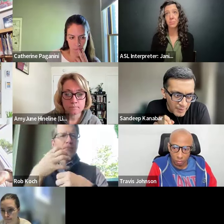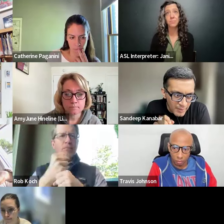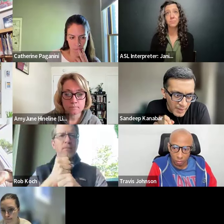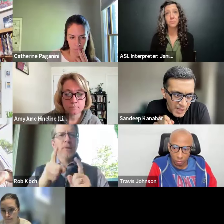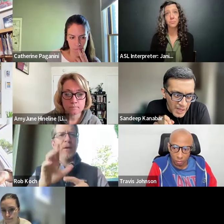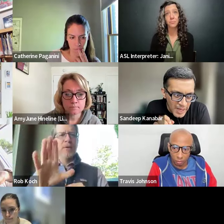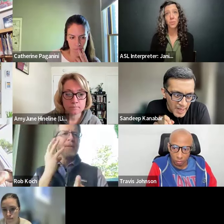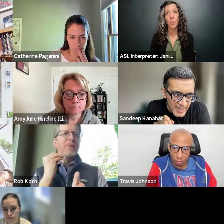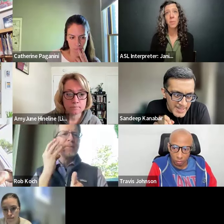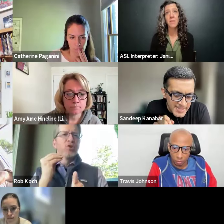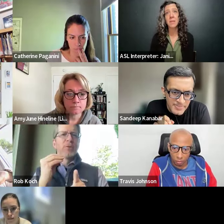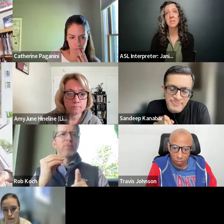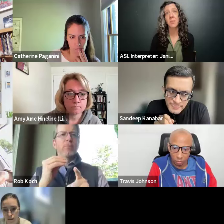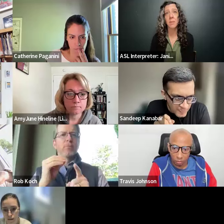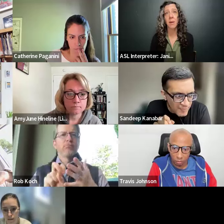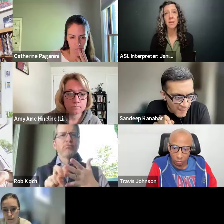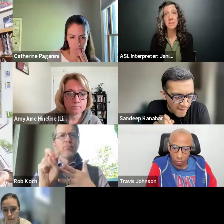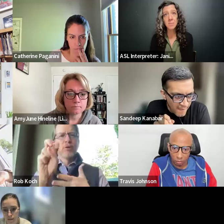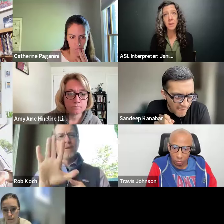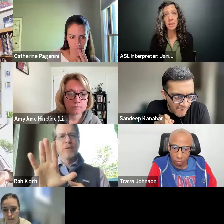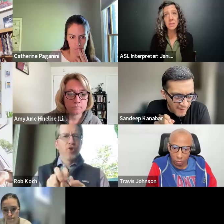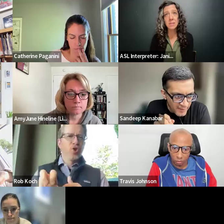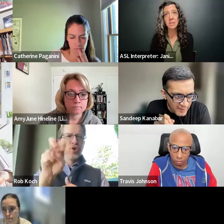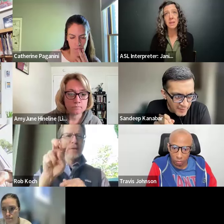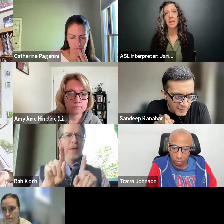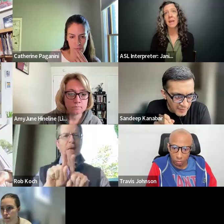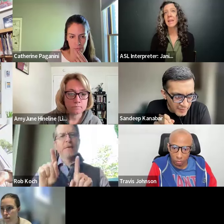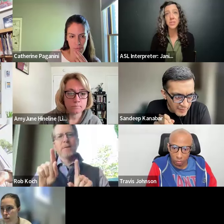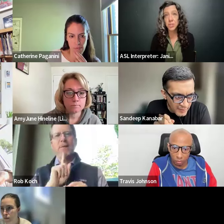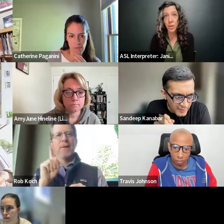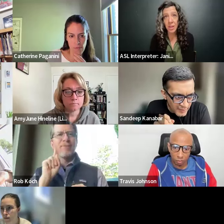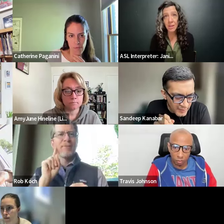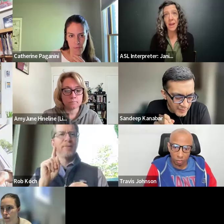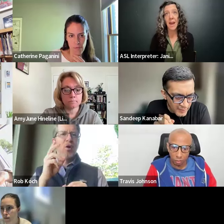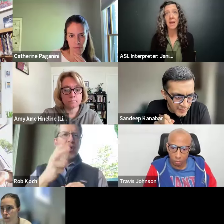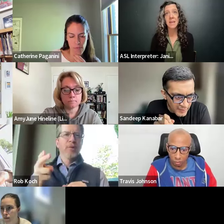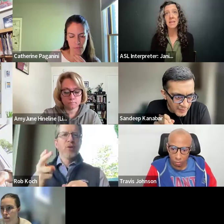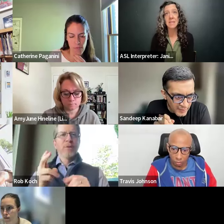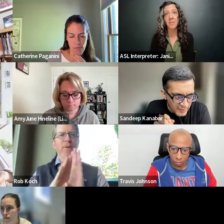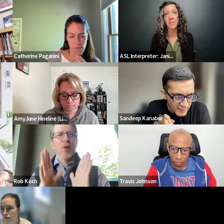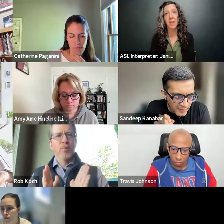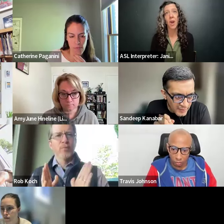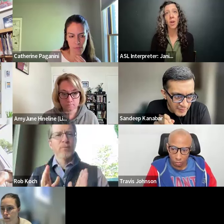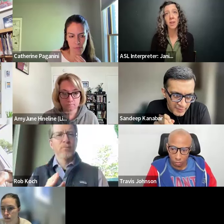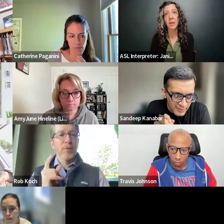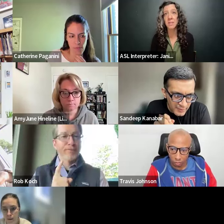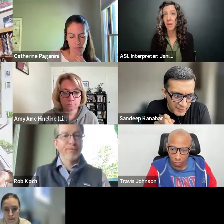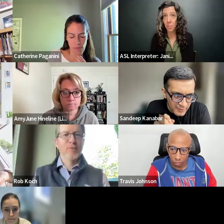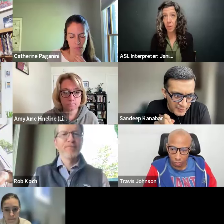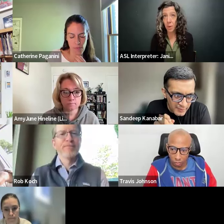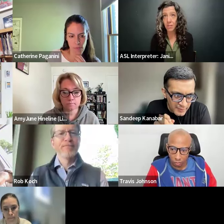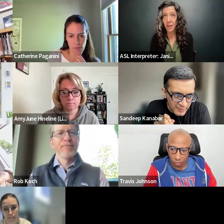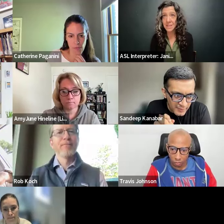Sandeep will be giving a summary about his experience and his journey as a deaf and hard of